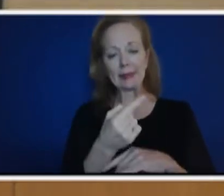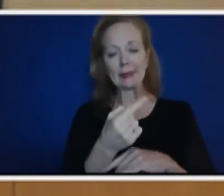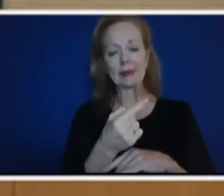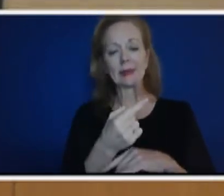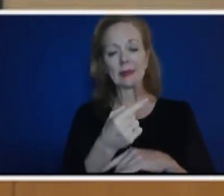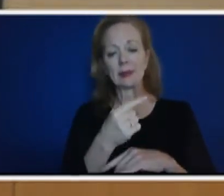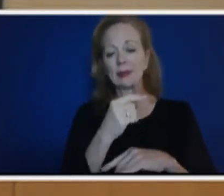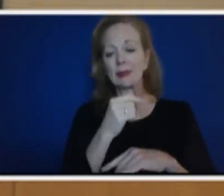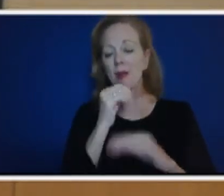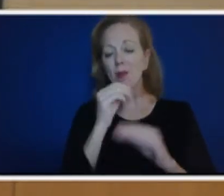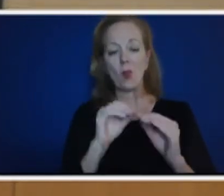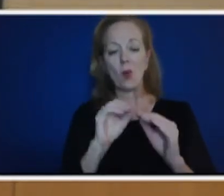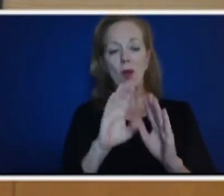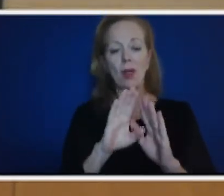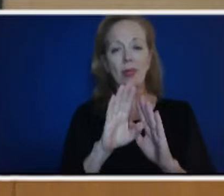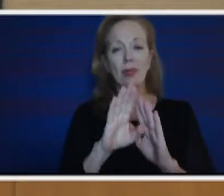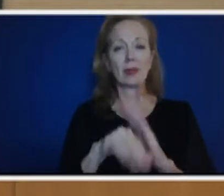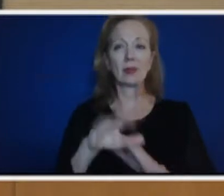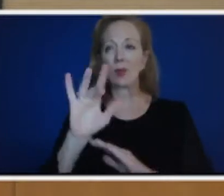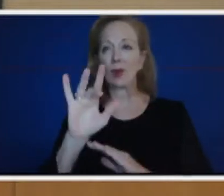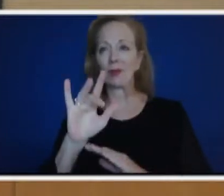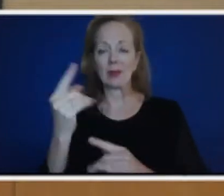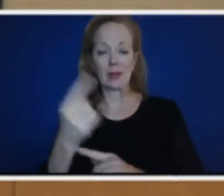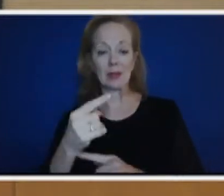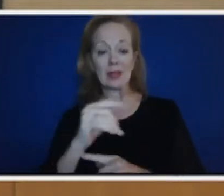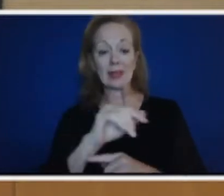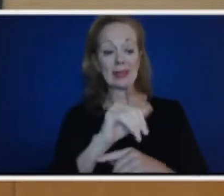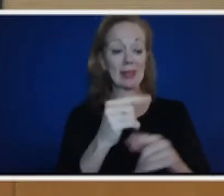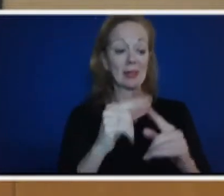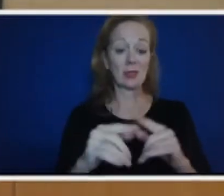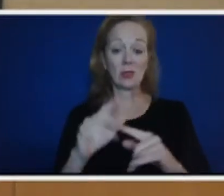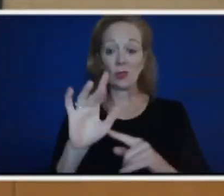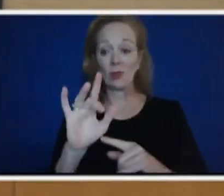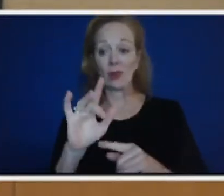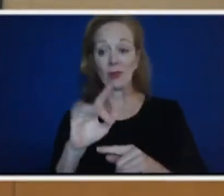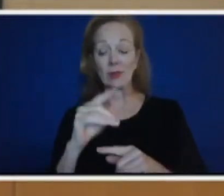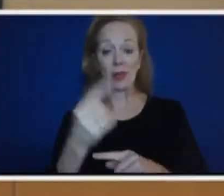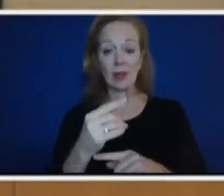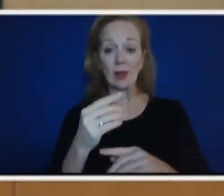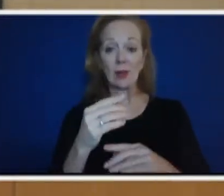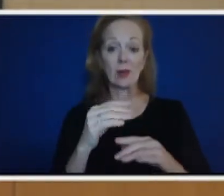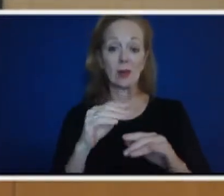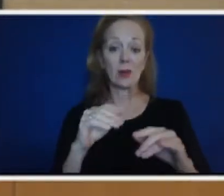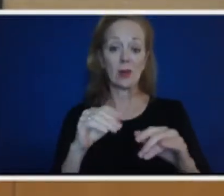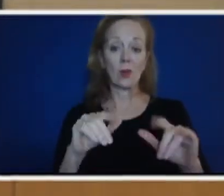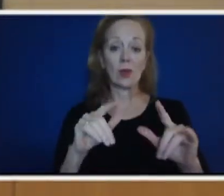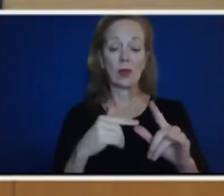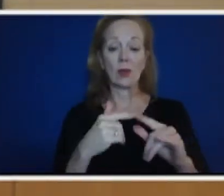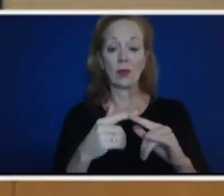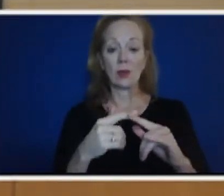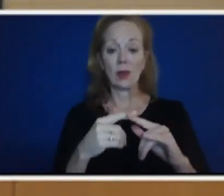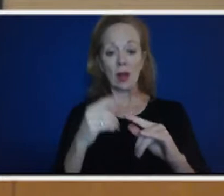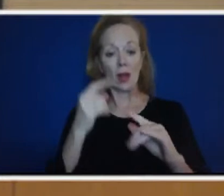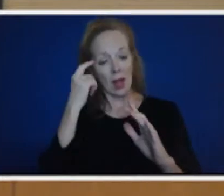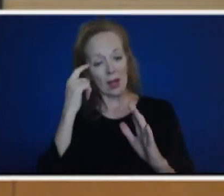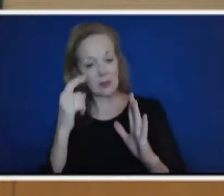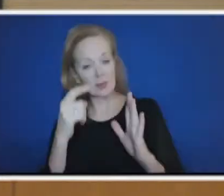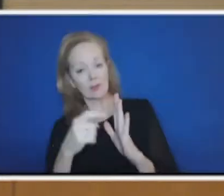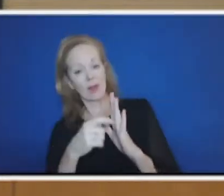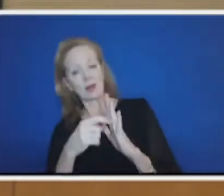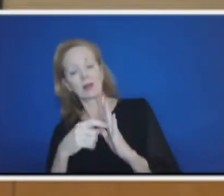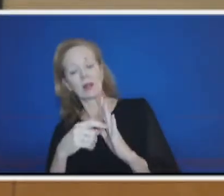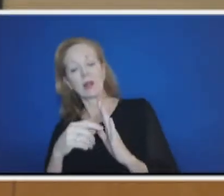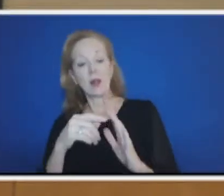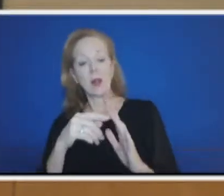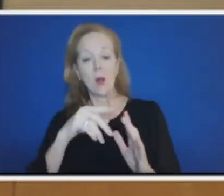greater than 25 days. So you have basically a 10 to 25 day window to mail notices out. We identify our public hearing